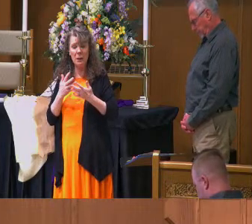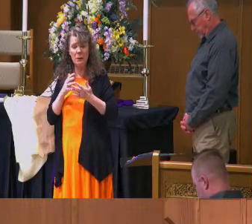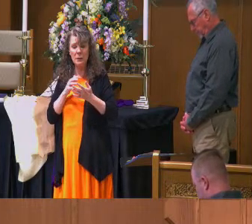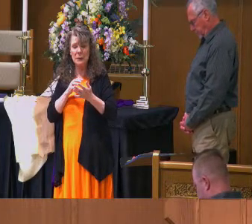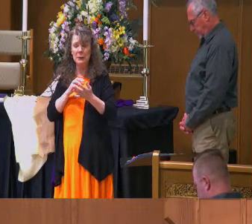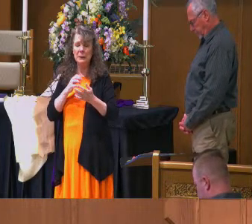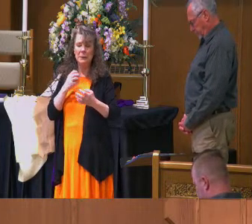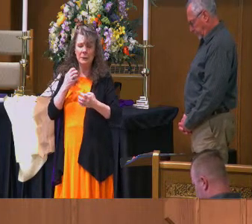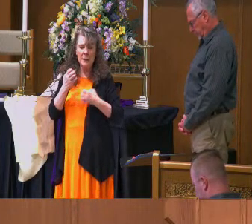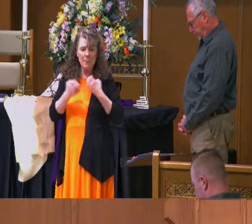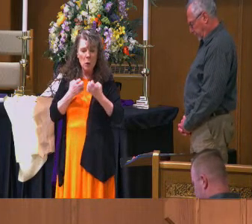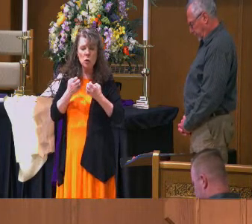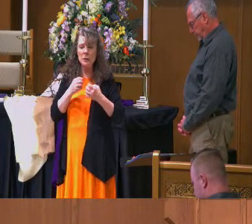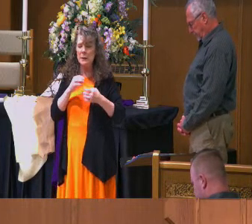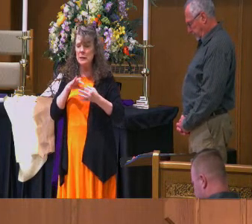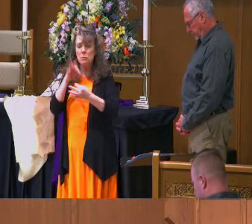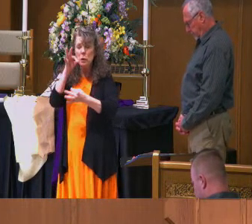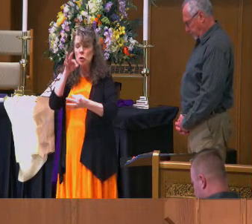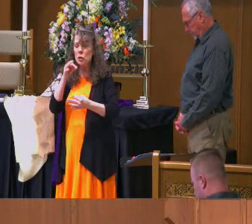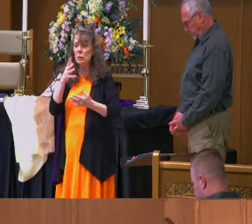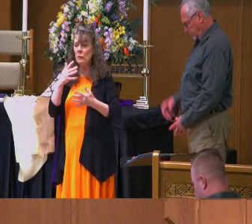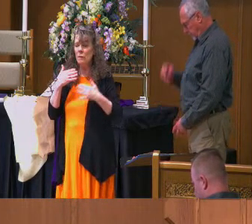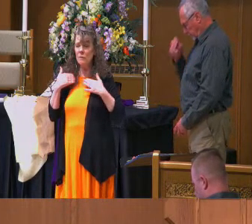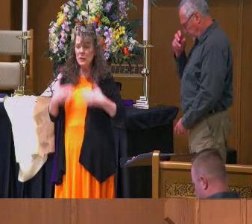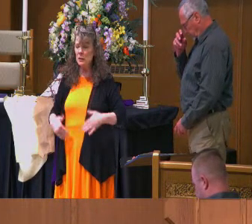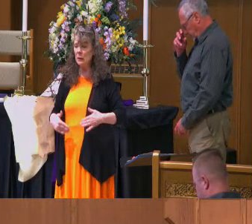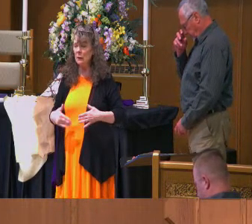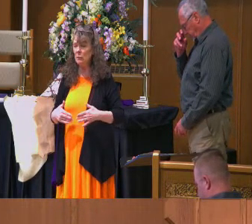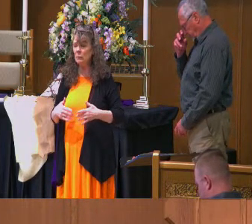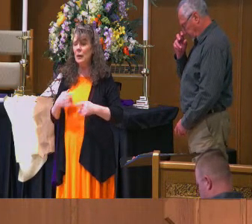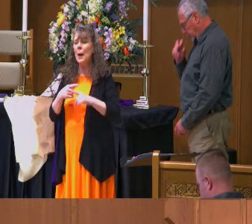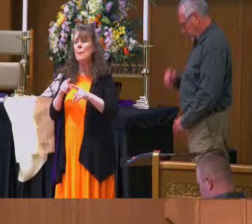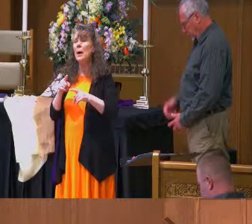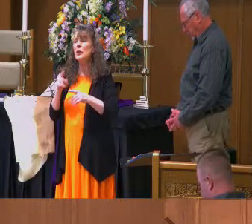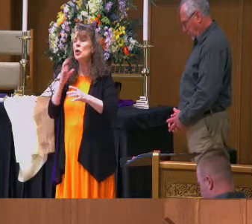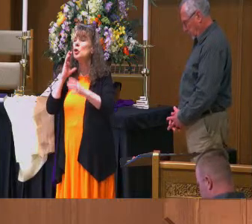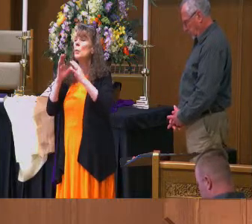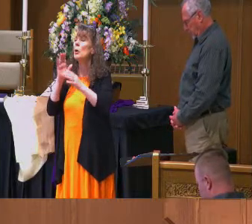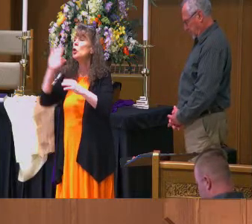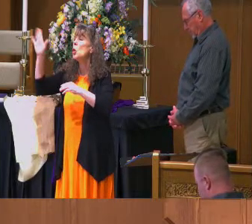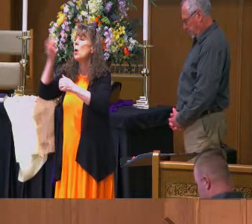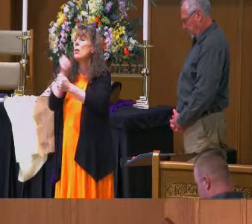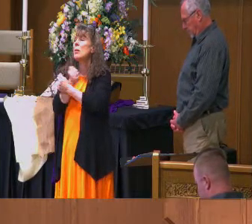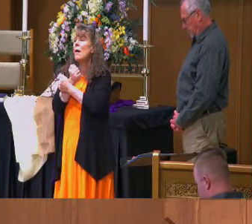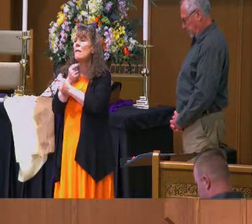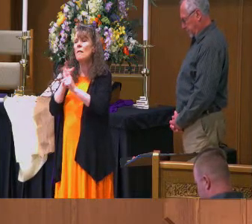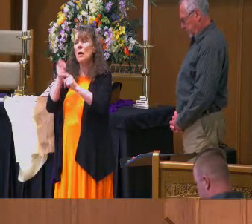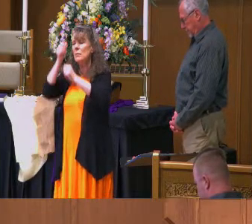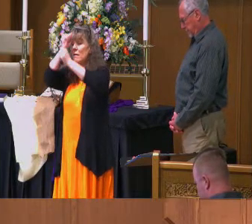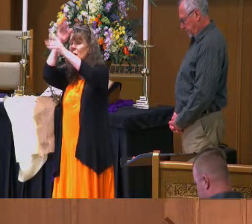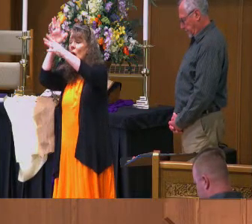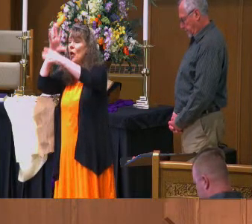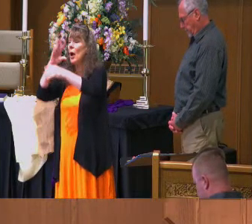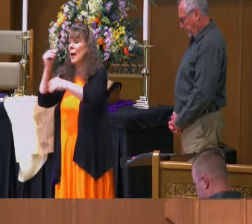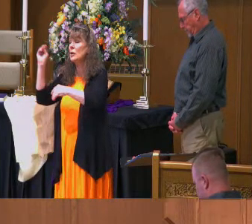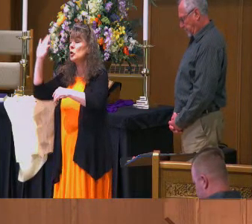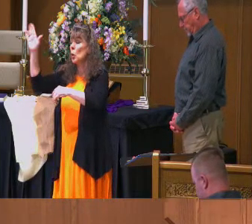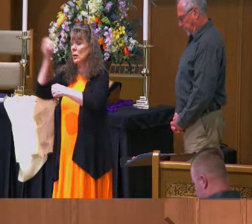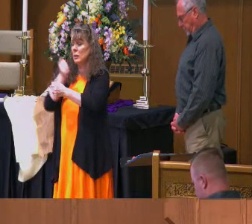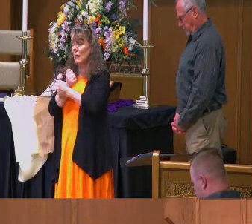even spiritually this morning. Communicate the love of the Father. Communicate your love to their hearts this